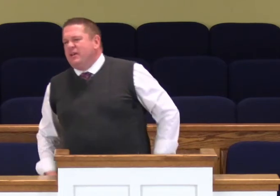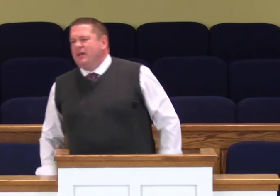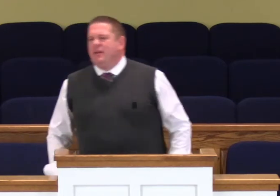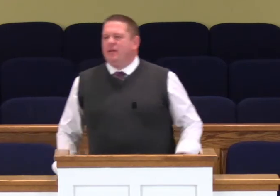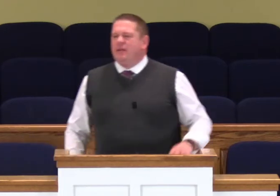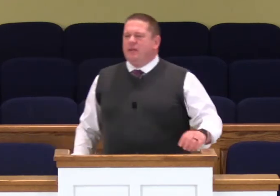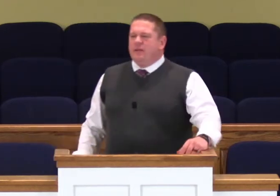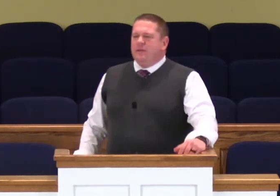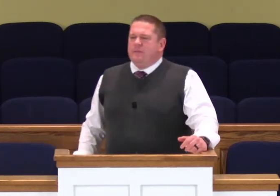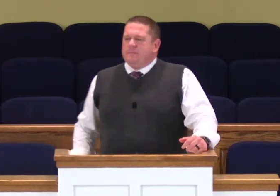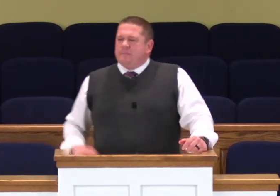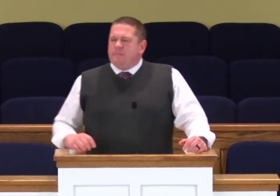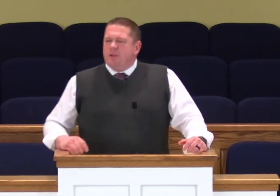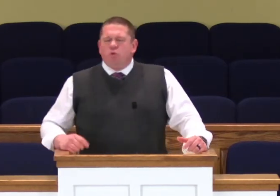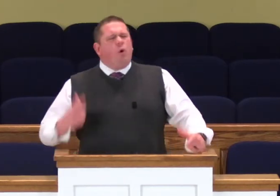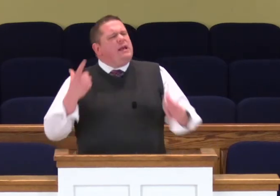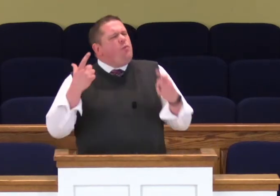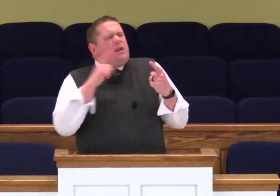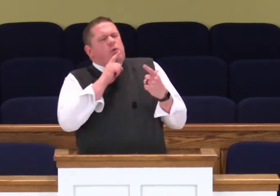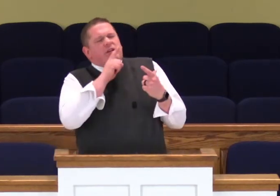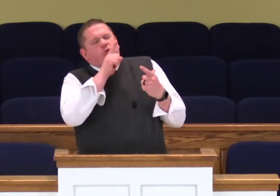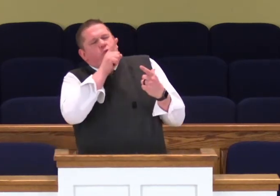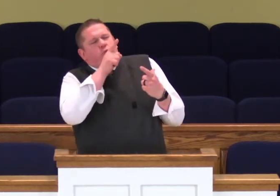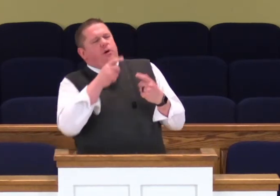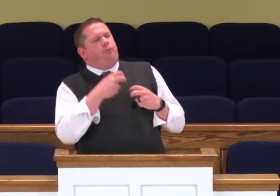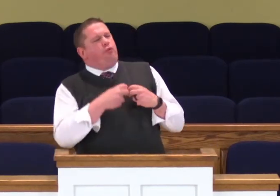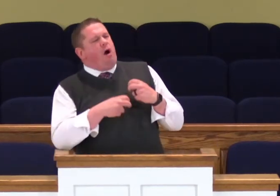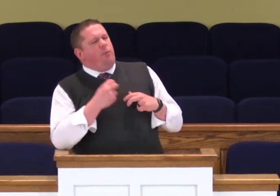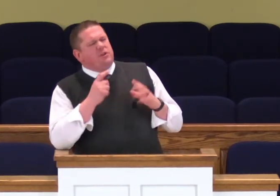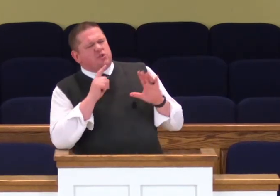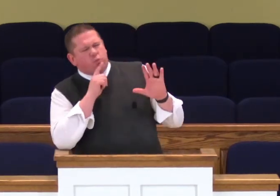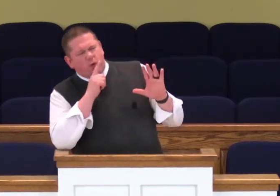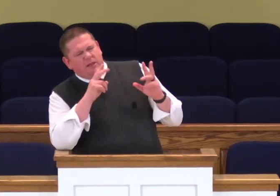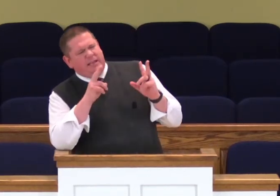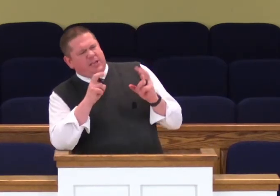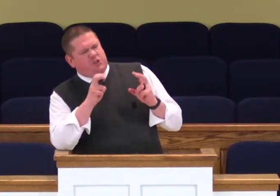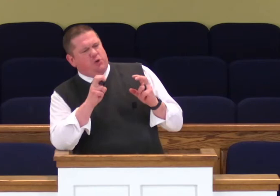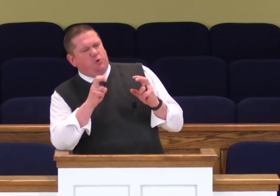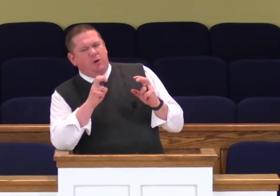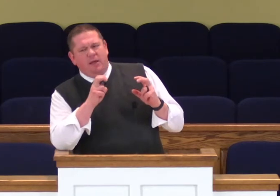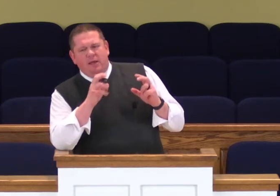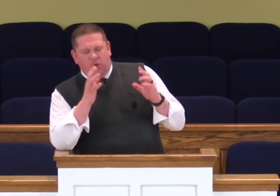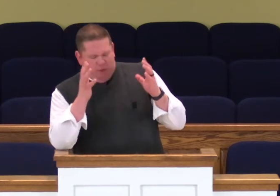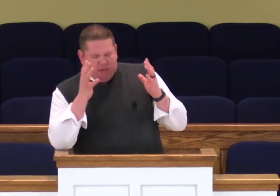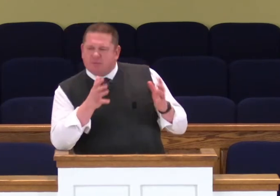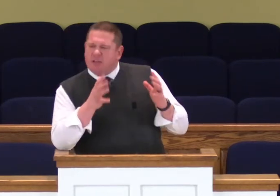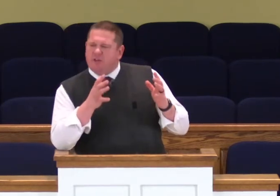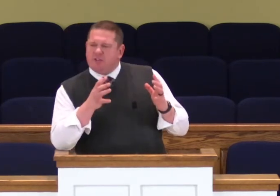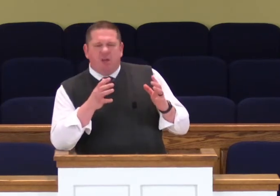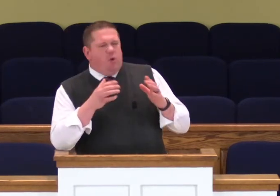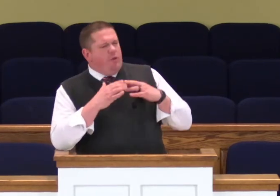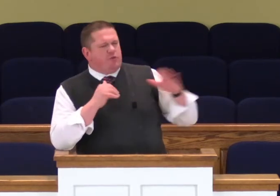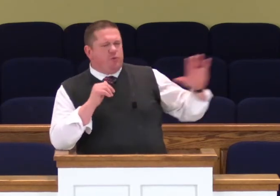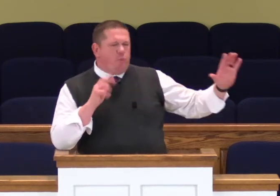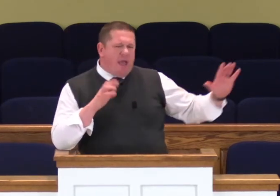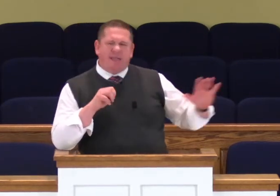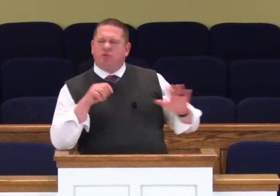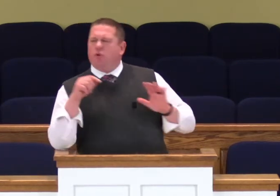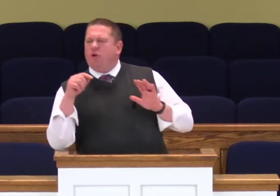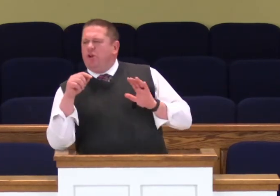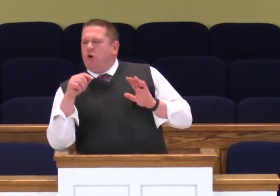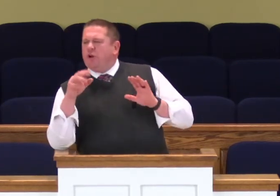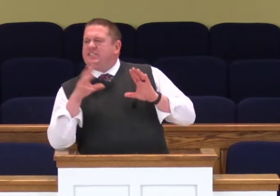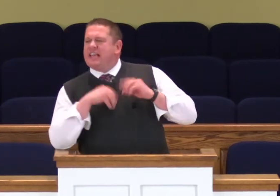this. So what is the real problem? What is the real issue when it comes down to this? Whether it's with